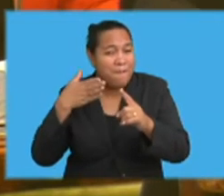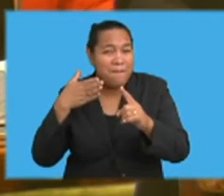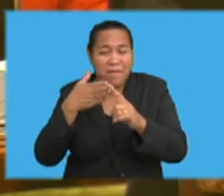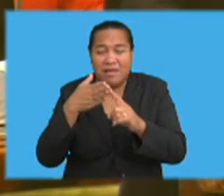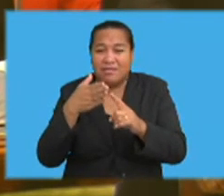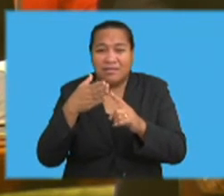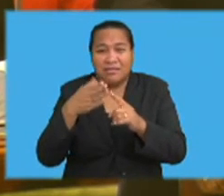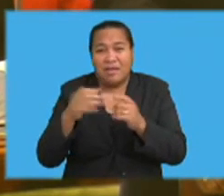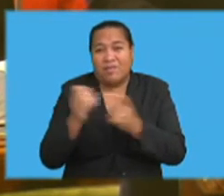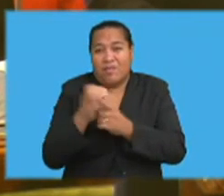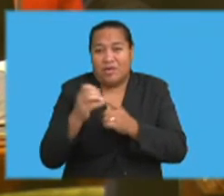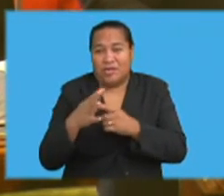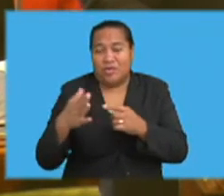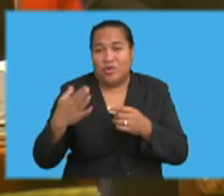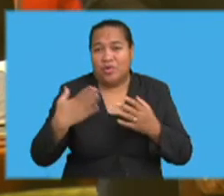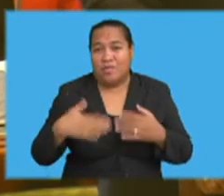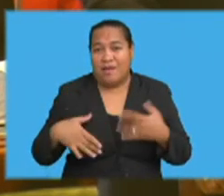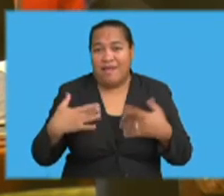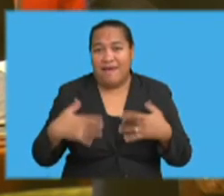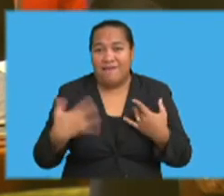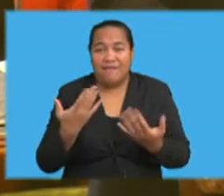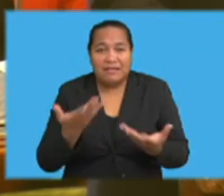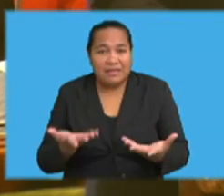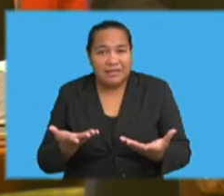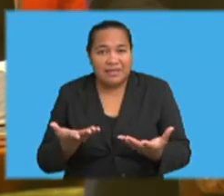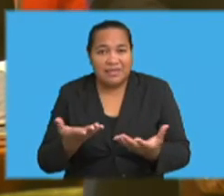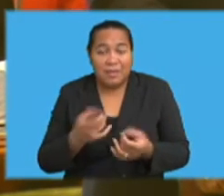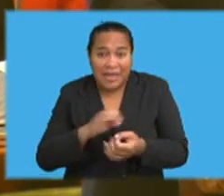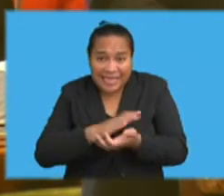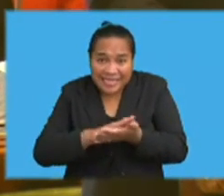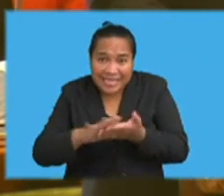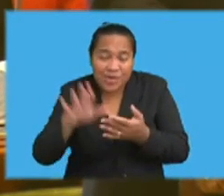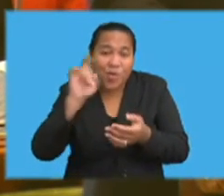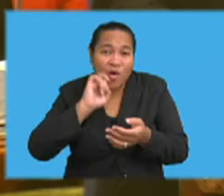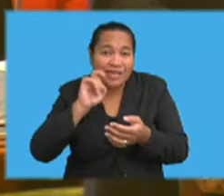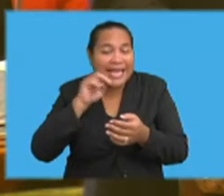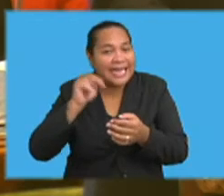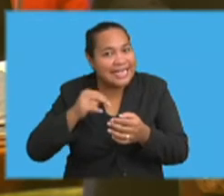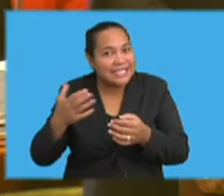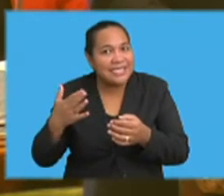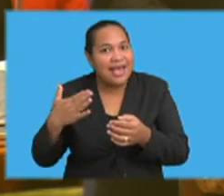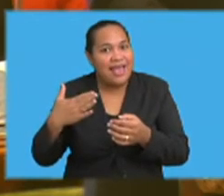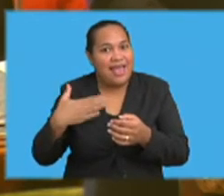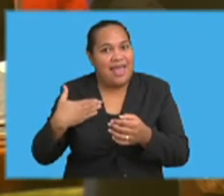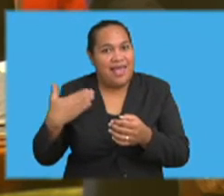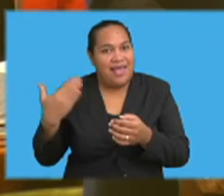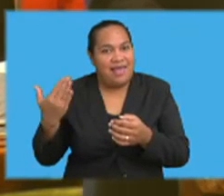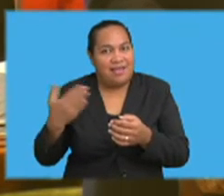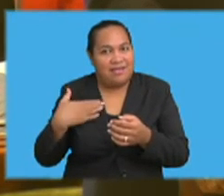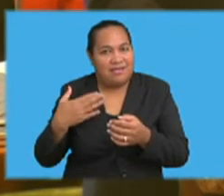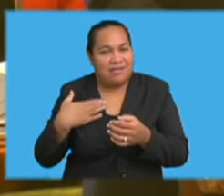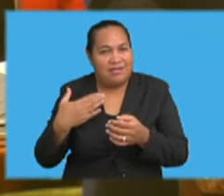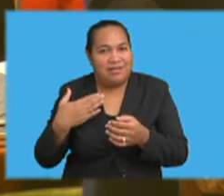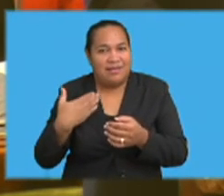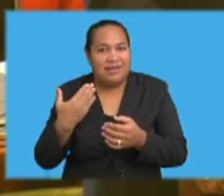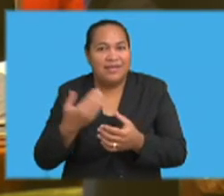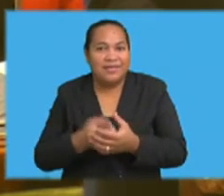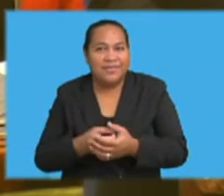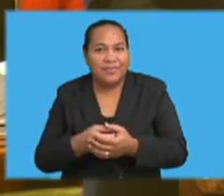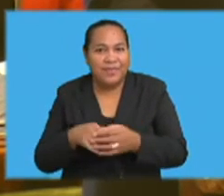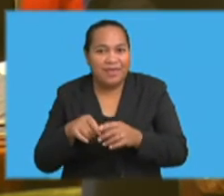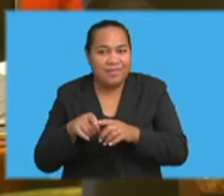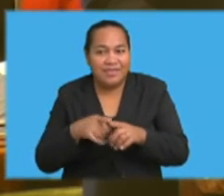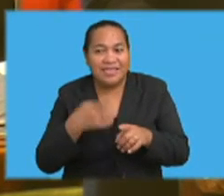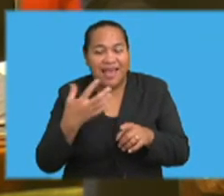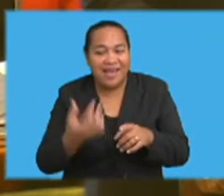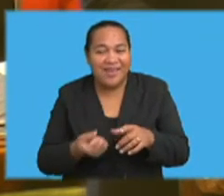human life, and water, Madam Speaker, is life, and clean water means health, the essence of life, and it is a birthright